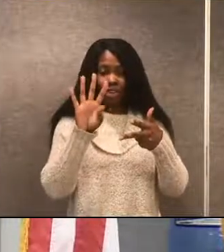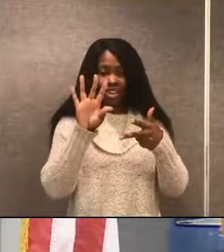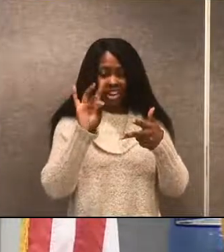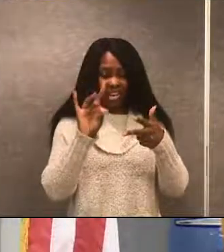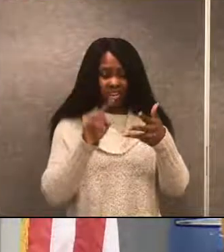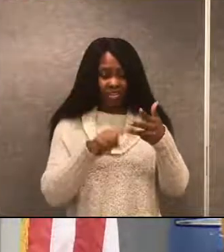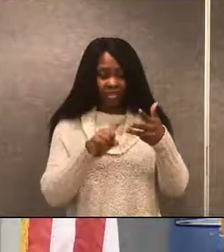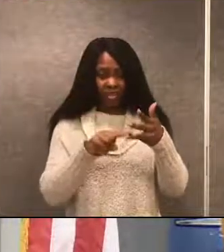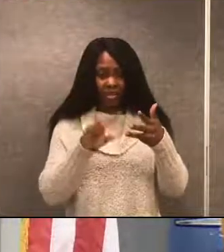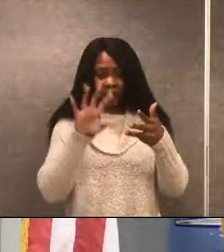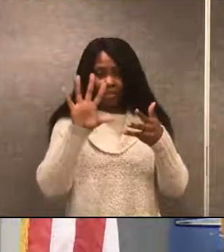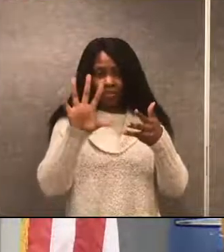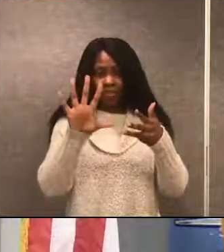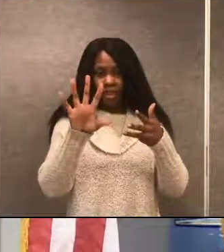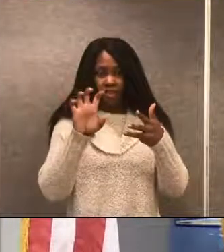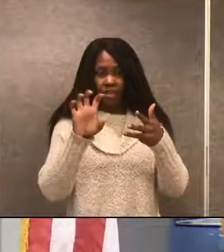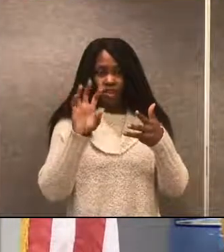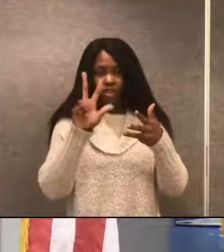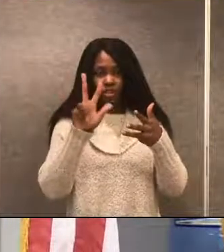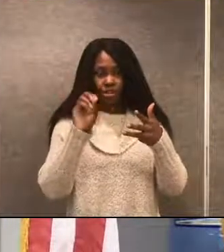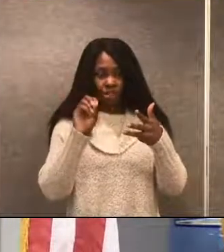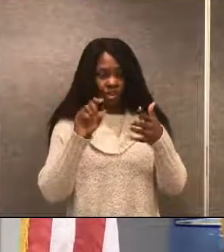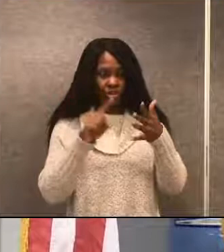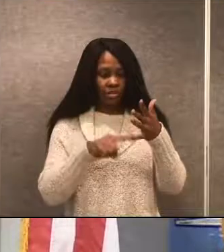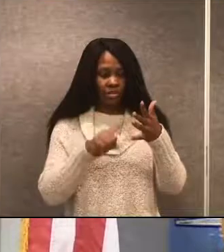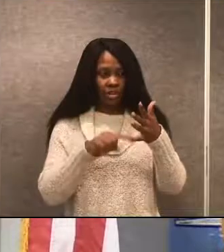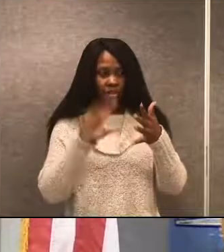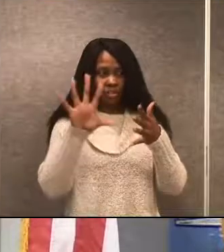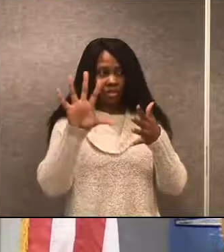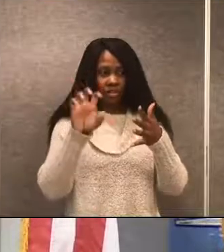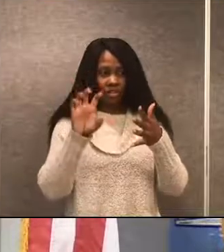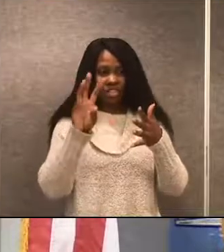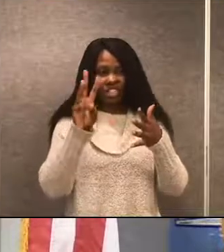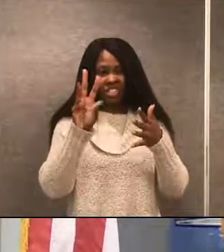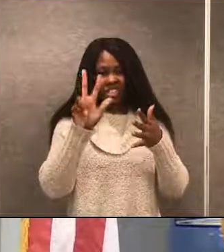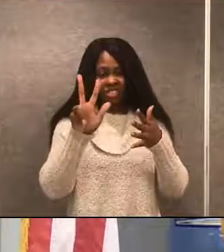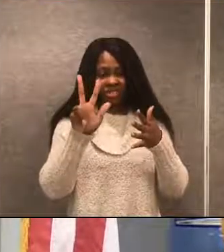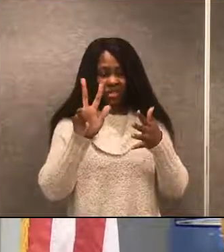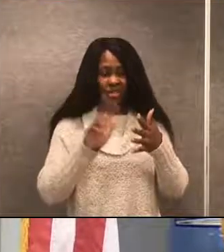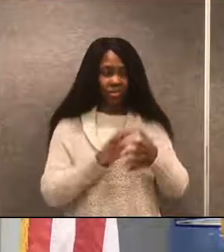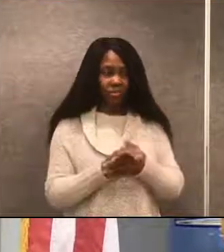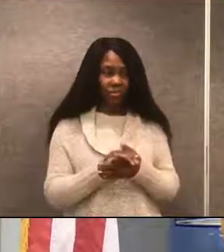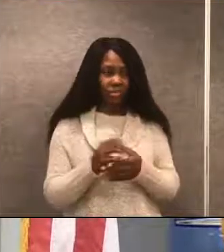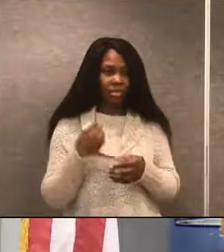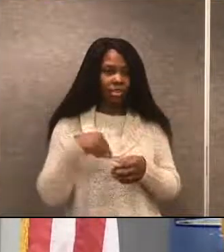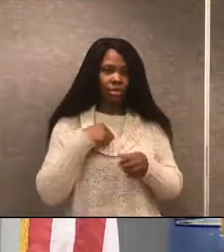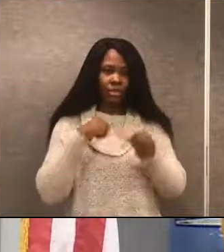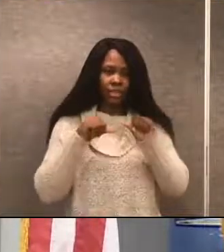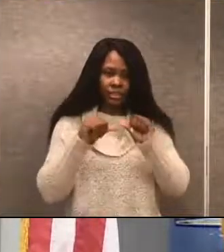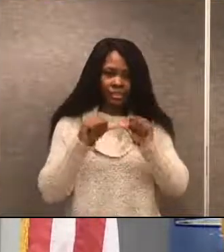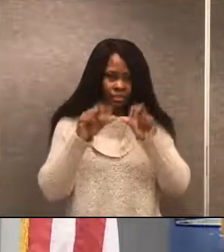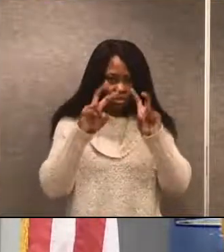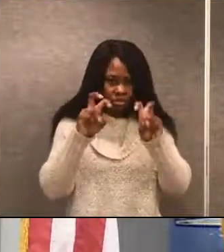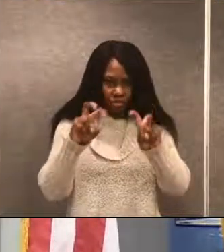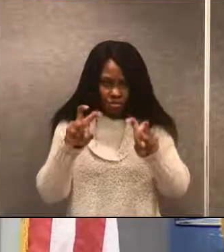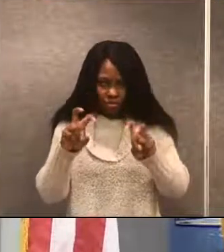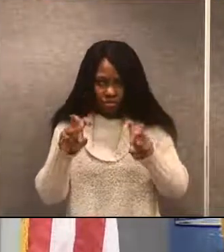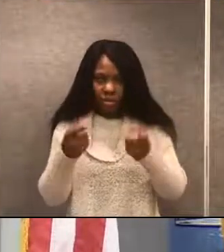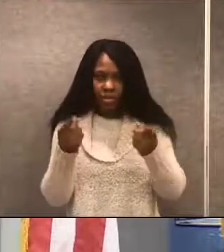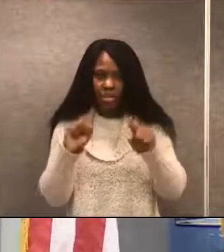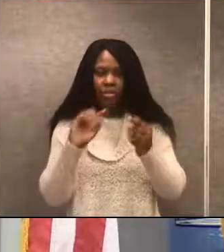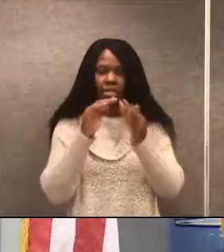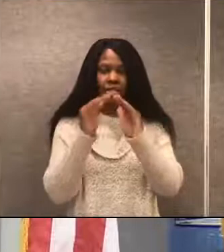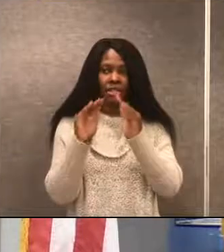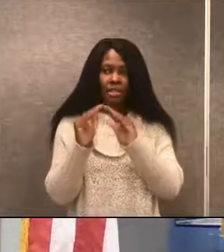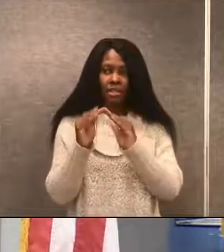fourth ward, 530. And within the fifth ward, 563. And so we continue to monitor what's occurring within the city.